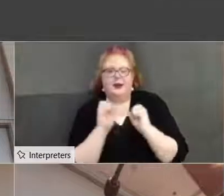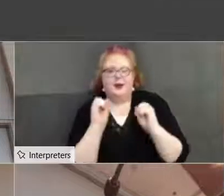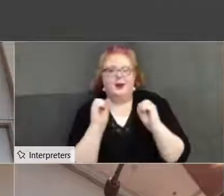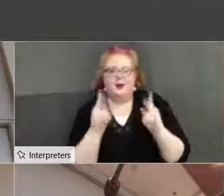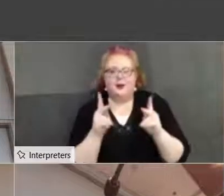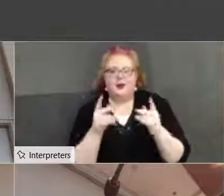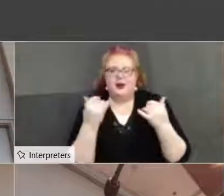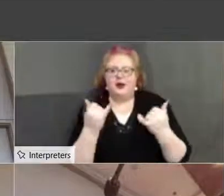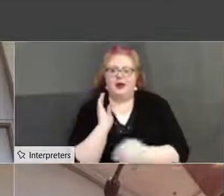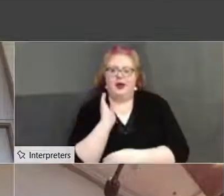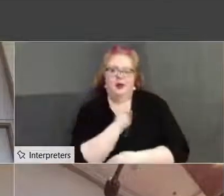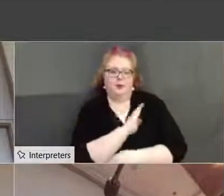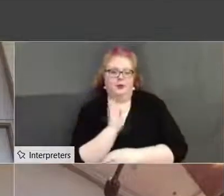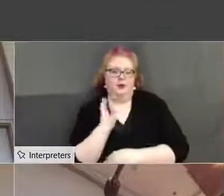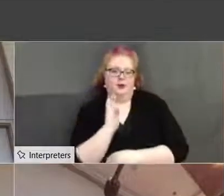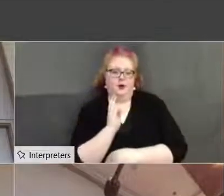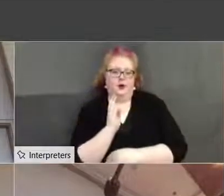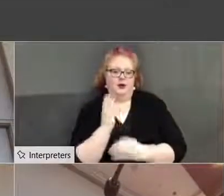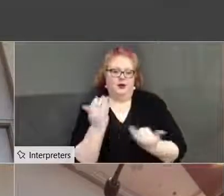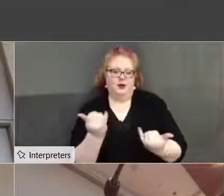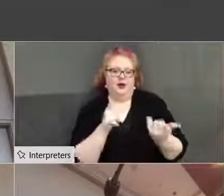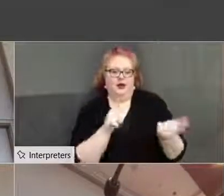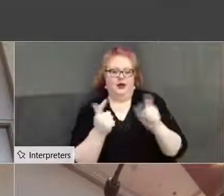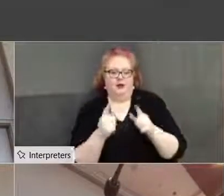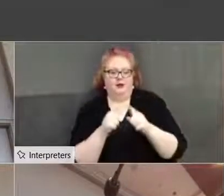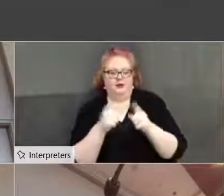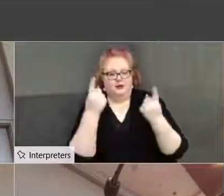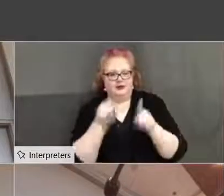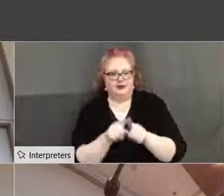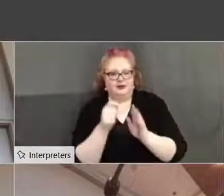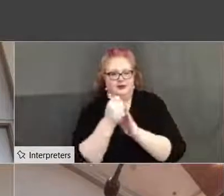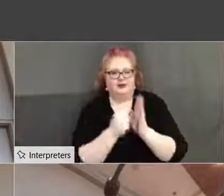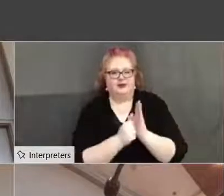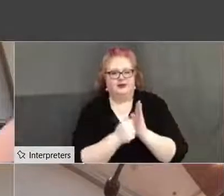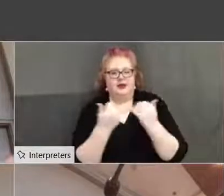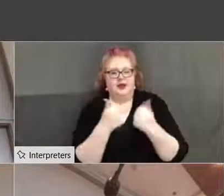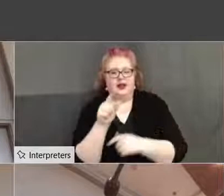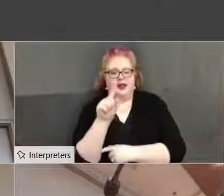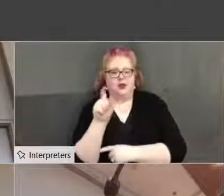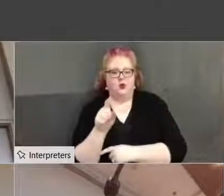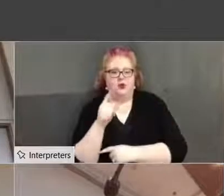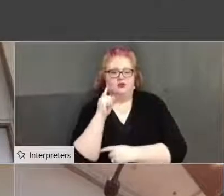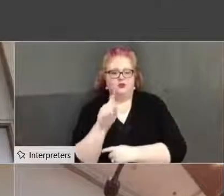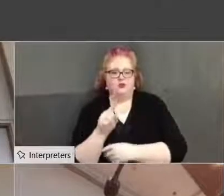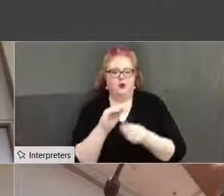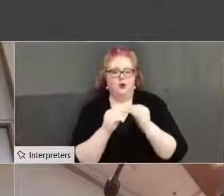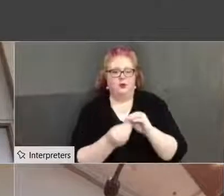agenda. Board members, are there any questions for items 1 through 12?